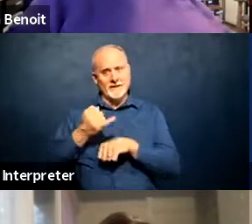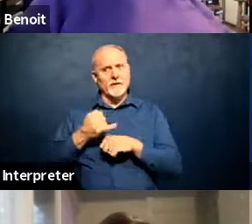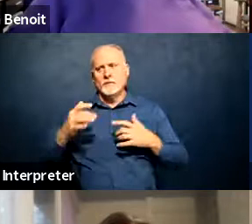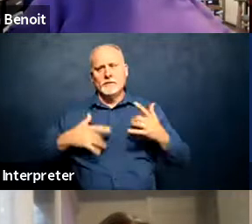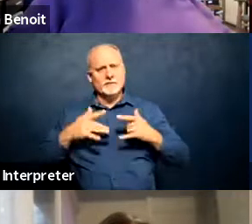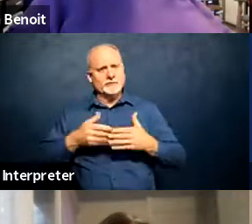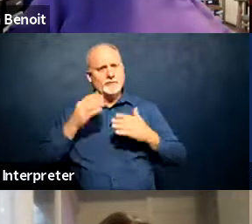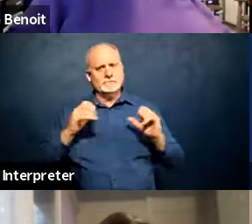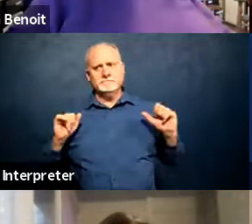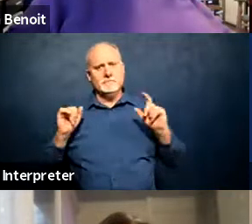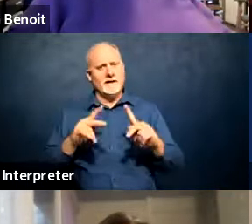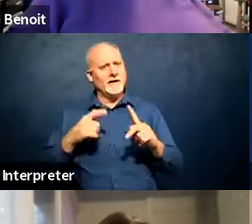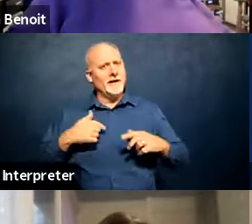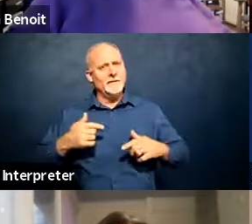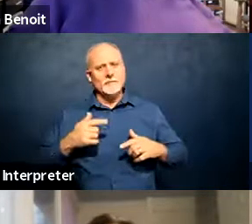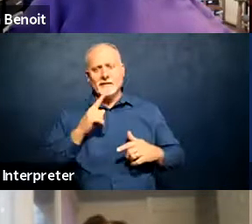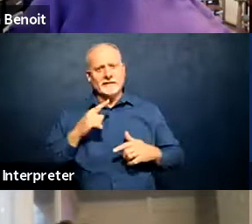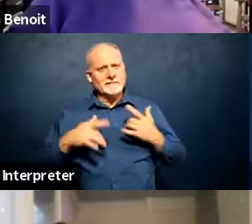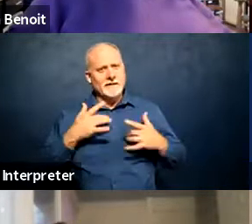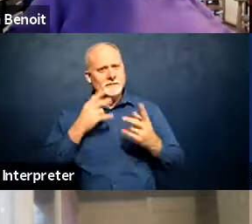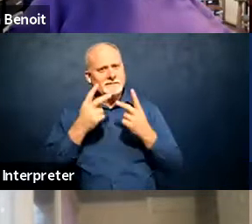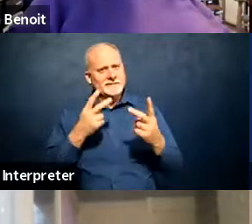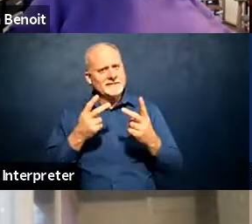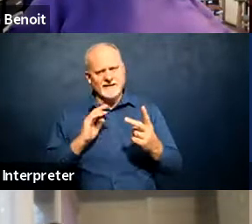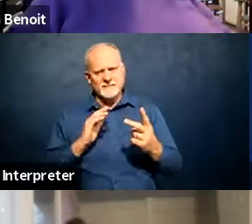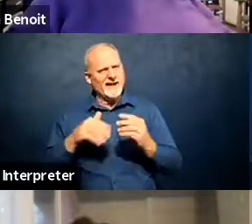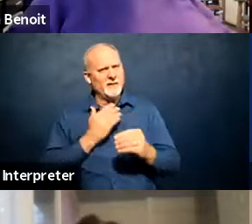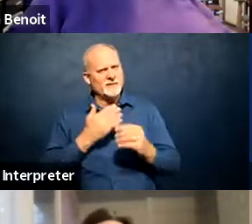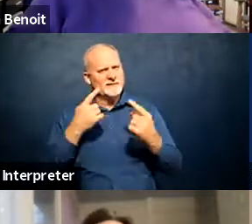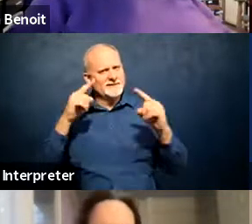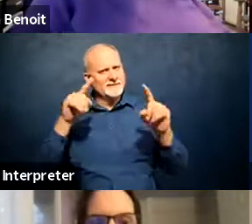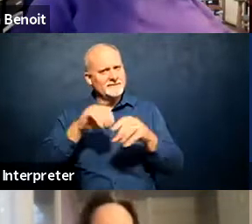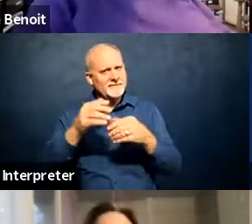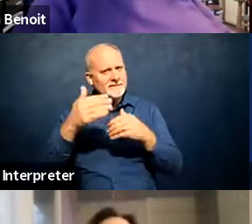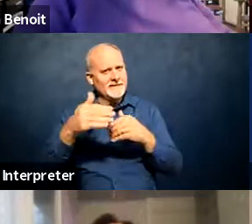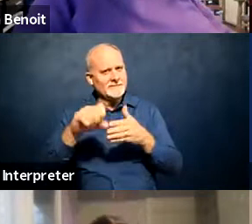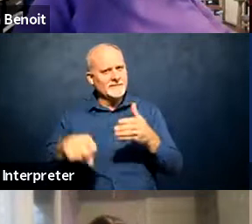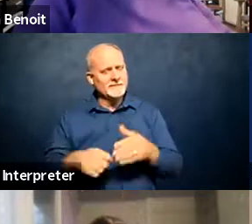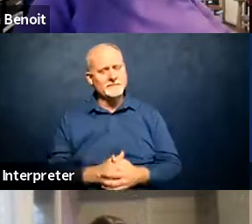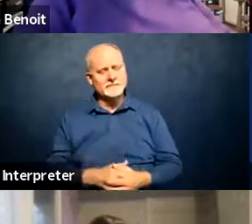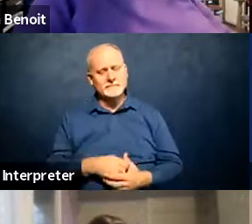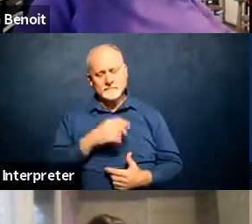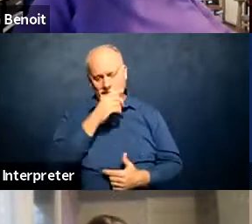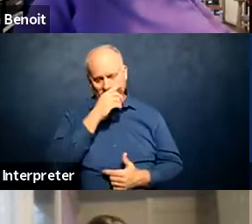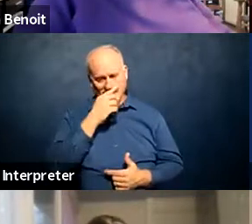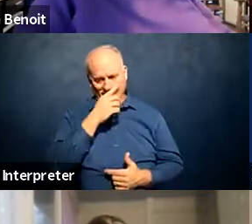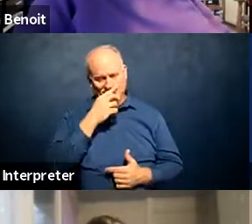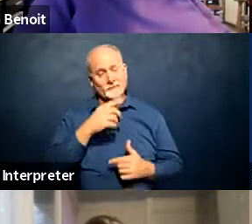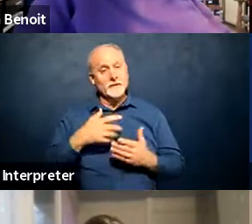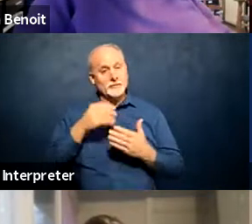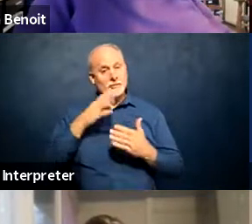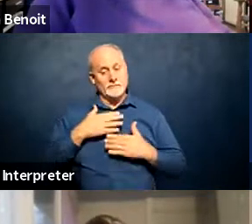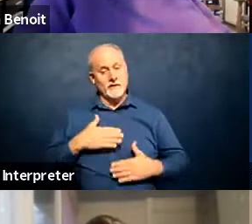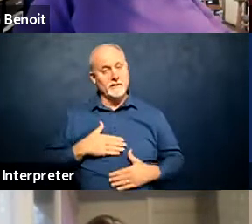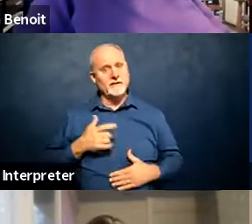students, and I'm so stoked to hear about all of our success this upcoming term. As a student body, I'm incredibly impressed by our ability